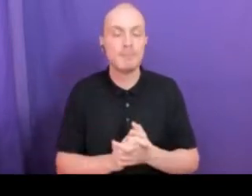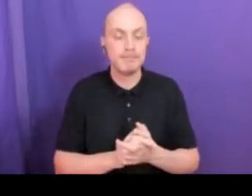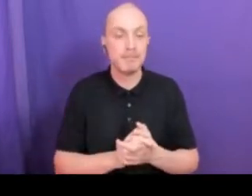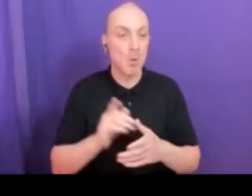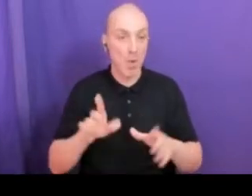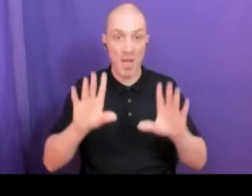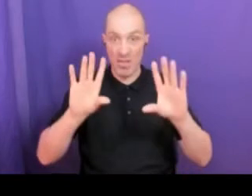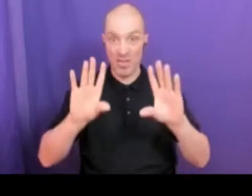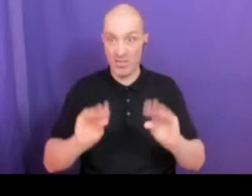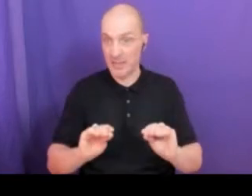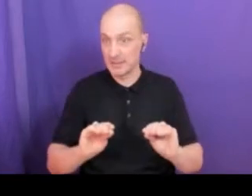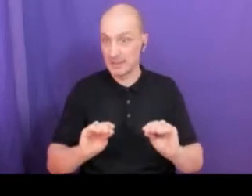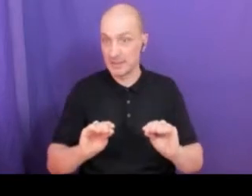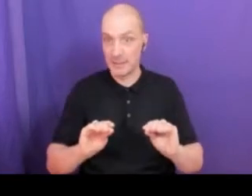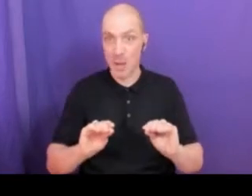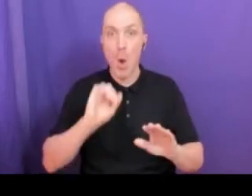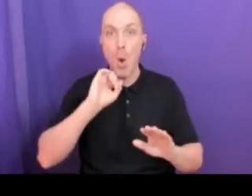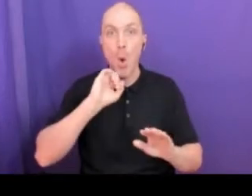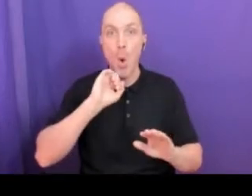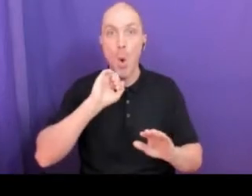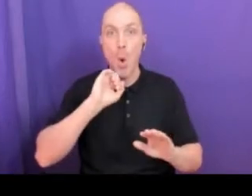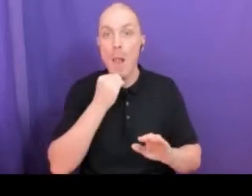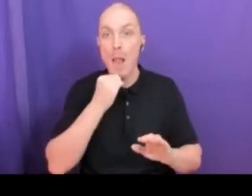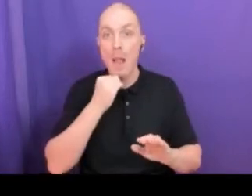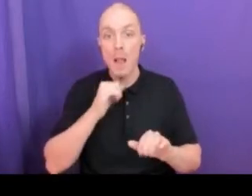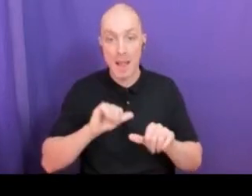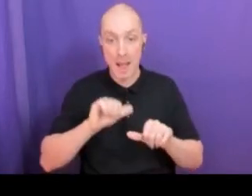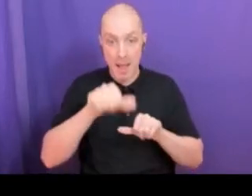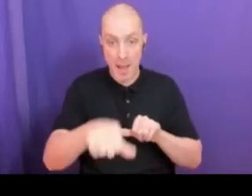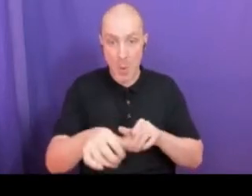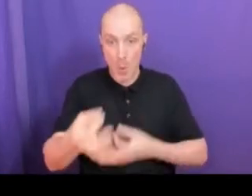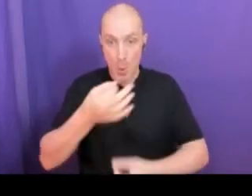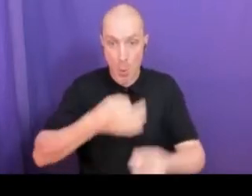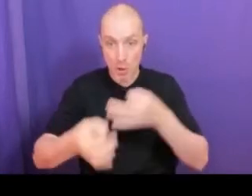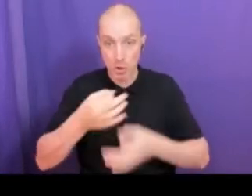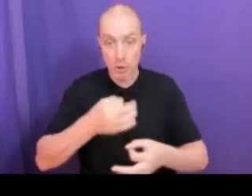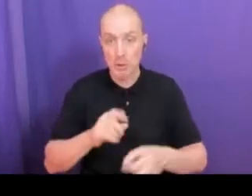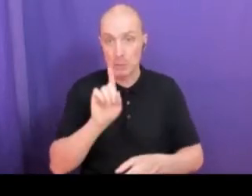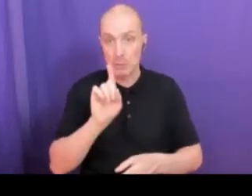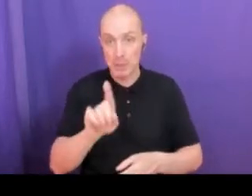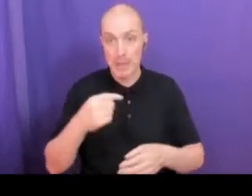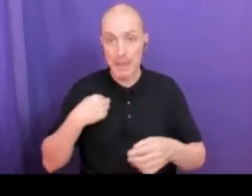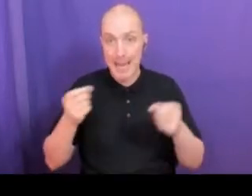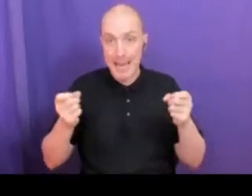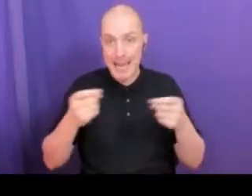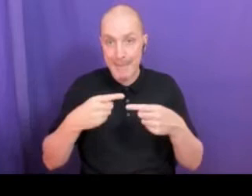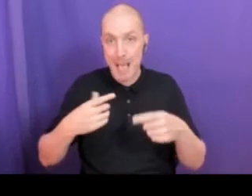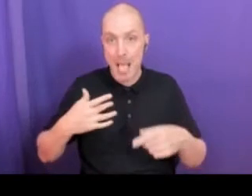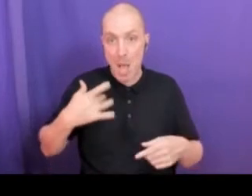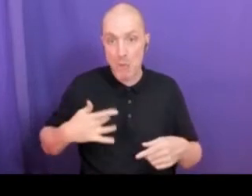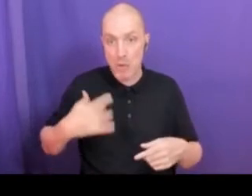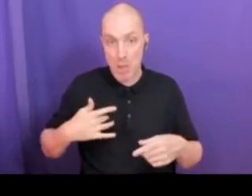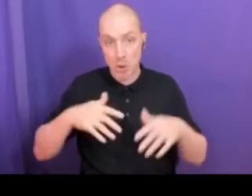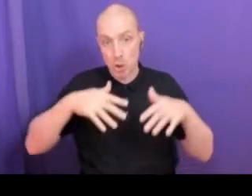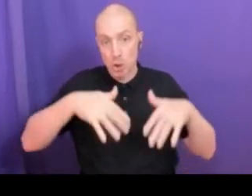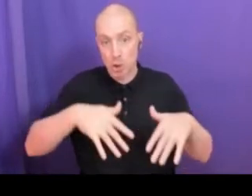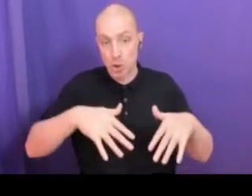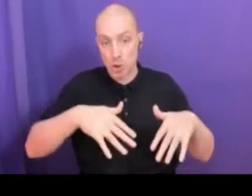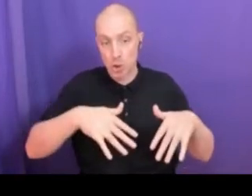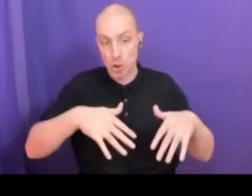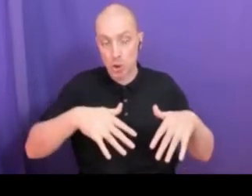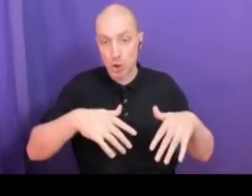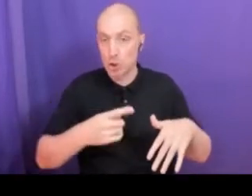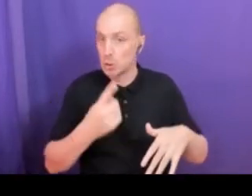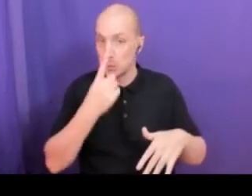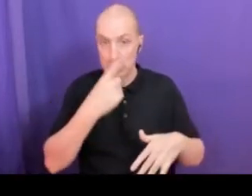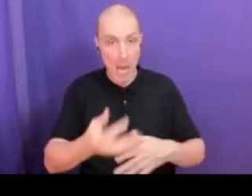We'll be having questions at the end, but my email address is there if you want to note that down. I'm very happy to take any questions or comments in